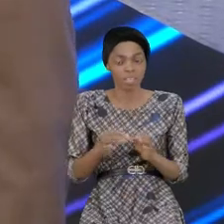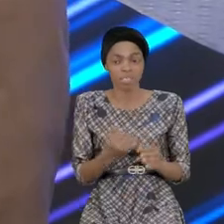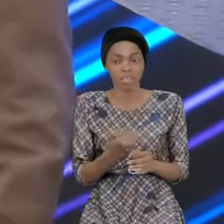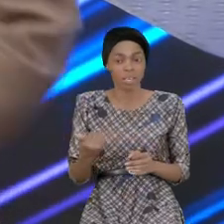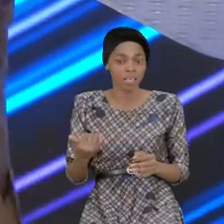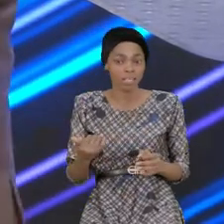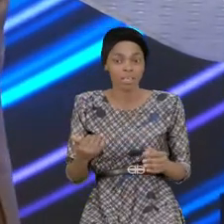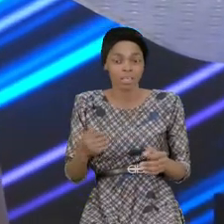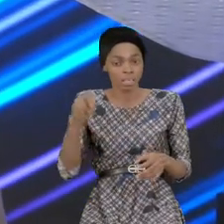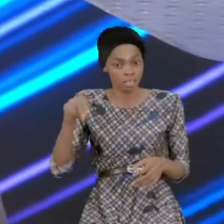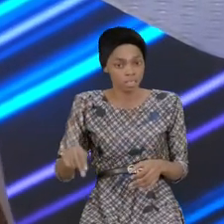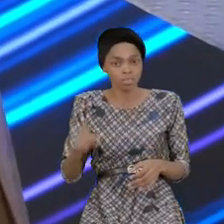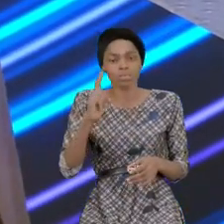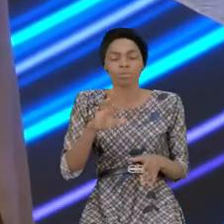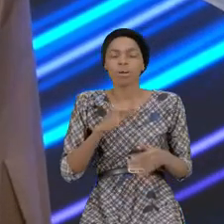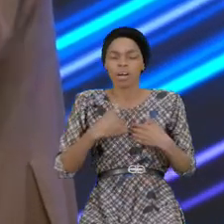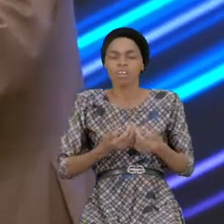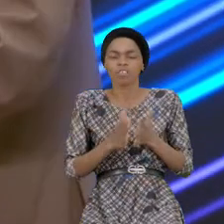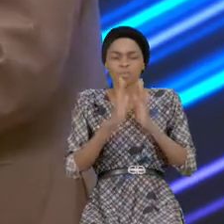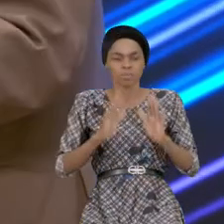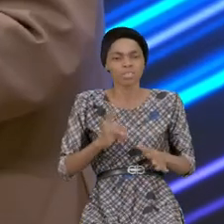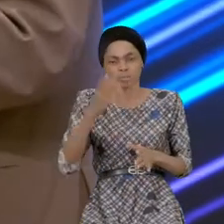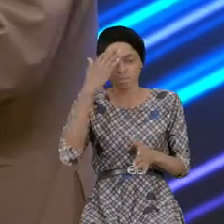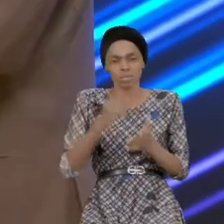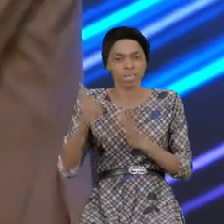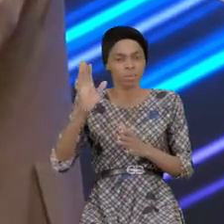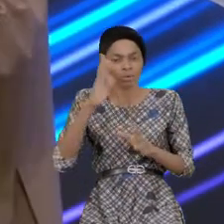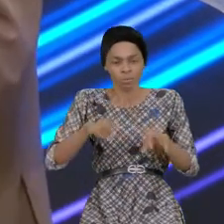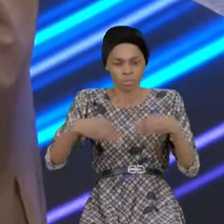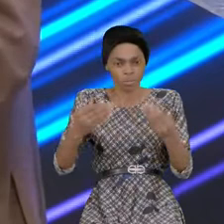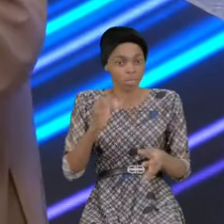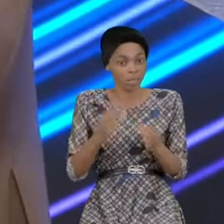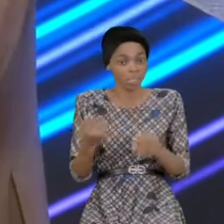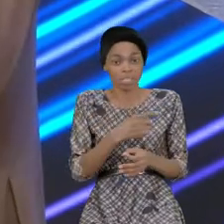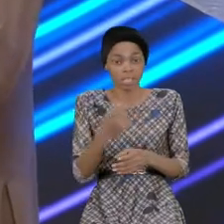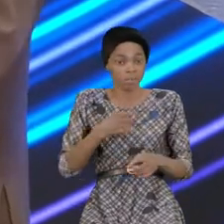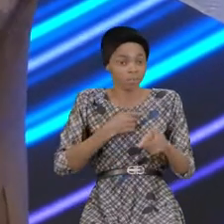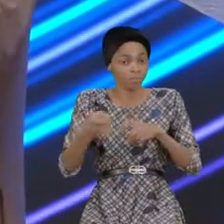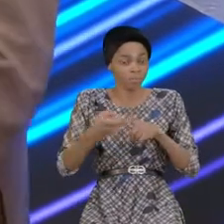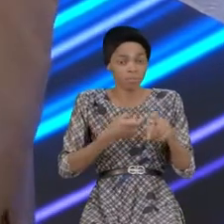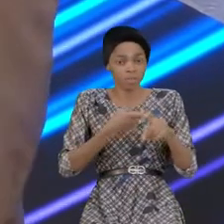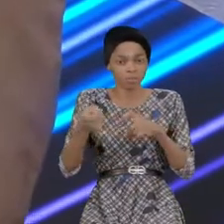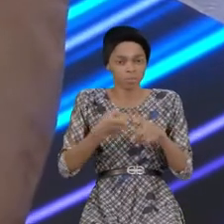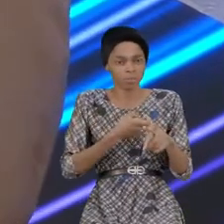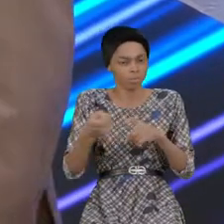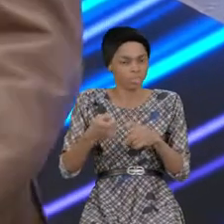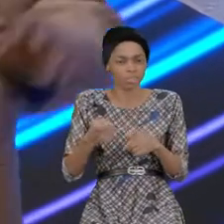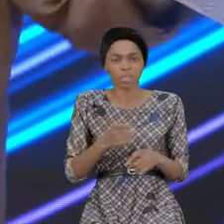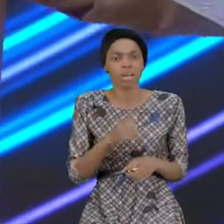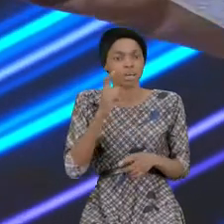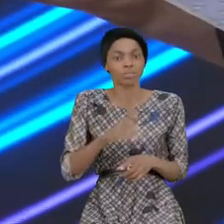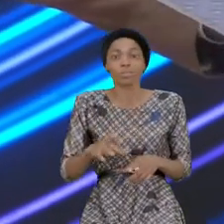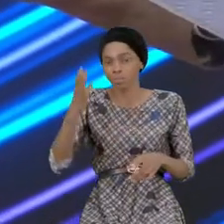to supply. If there is any kind of persecution and conflict thrown at you, you know God is